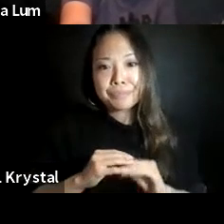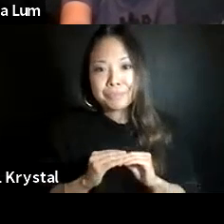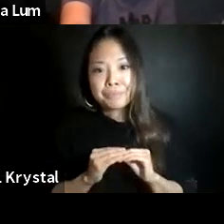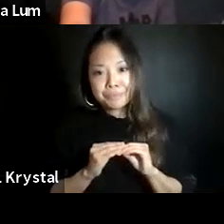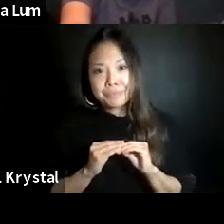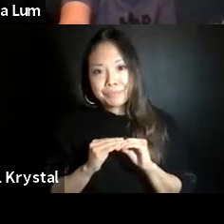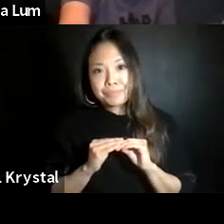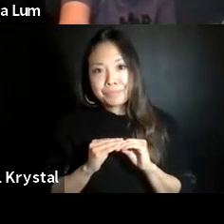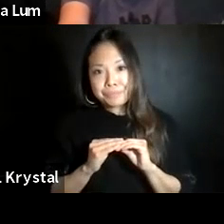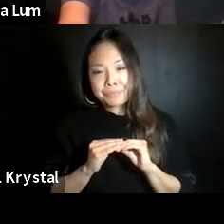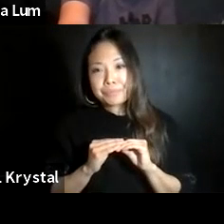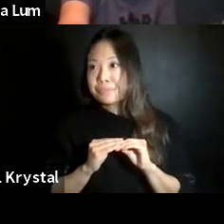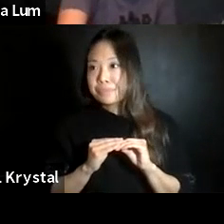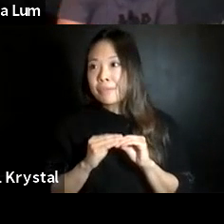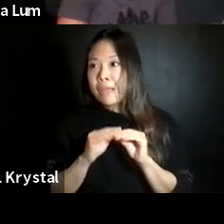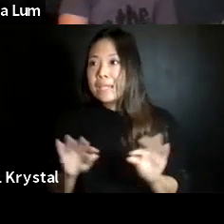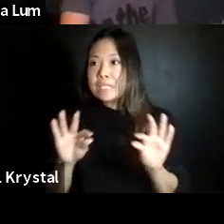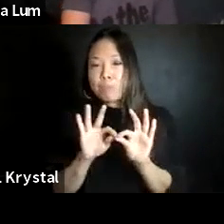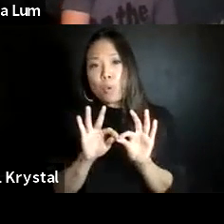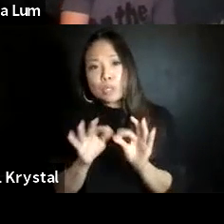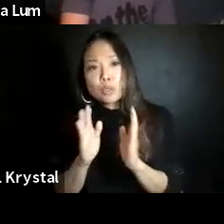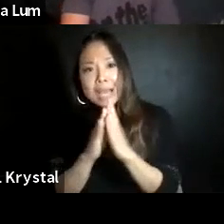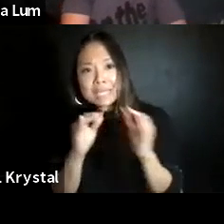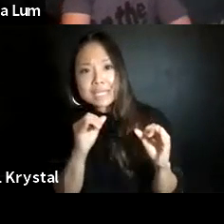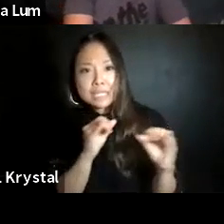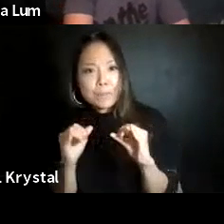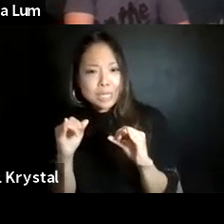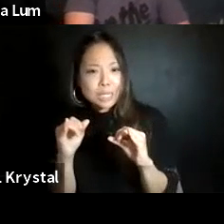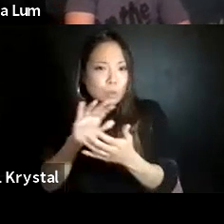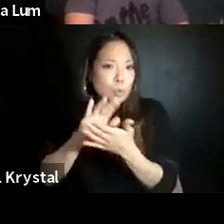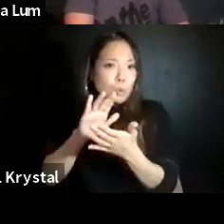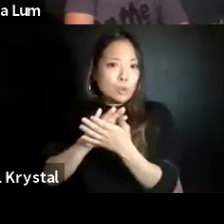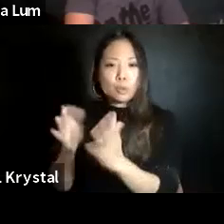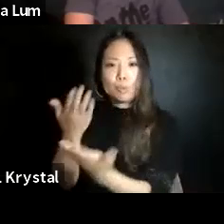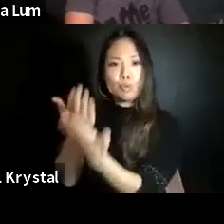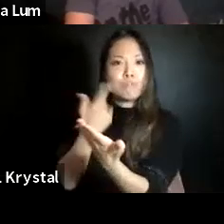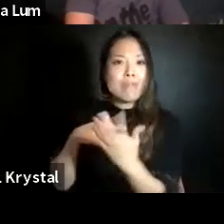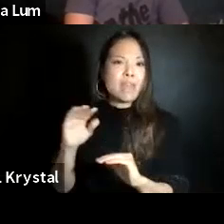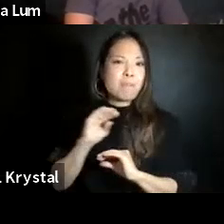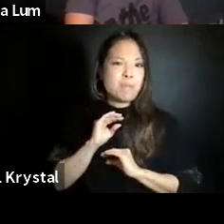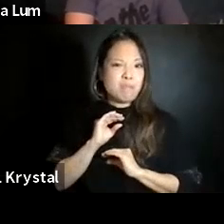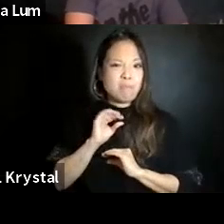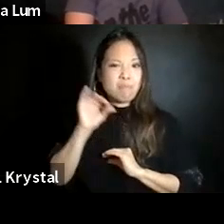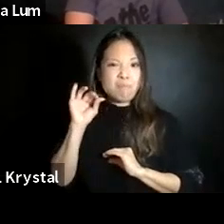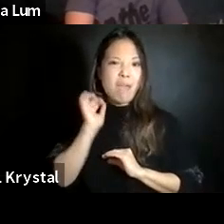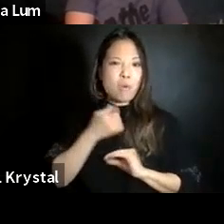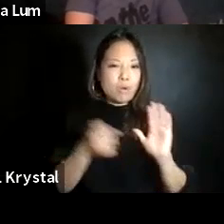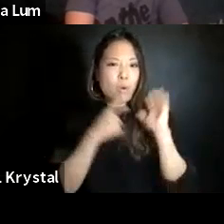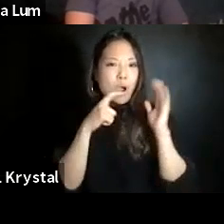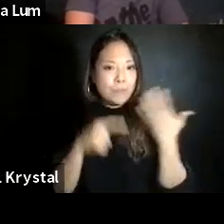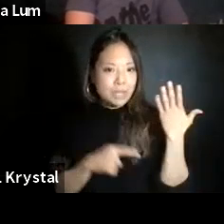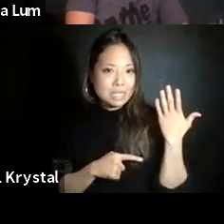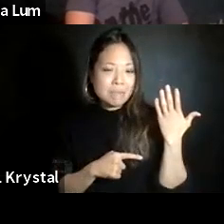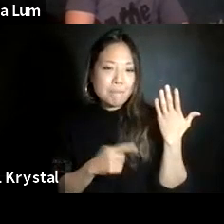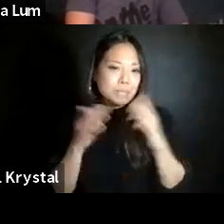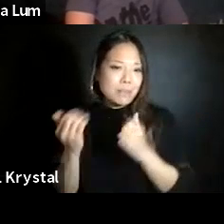that they meet that threshold, which most likely don't. But that would be my suggestion to Dr. Tung's, and